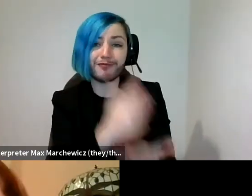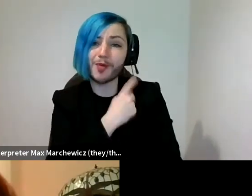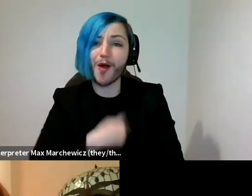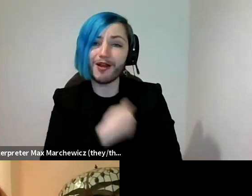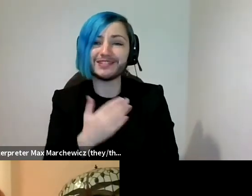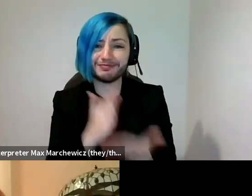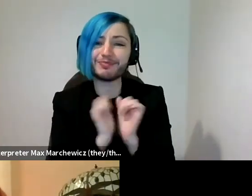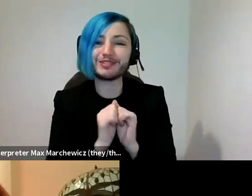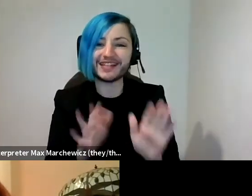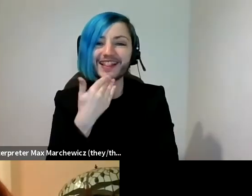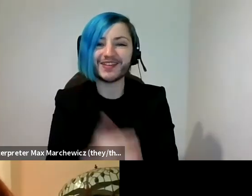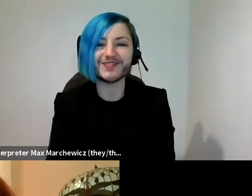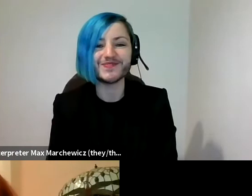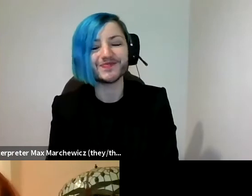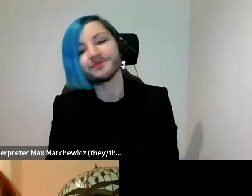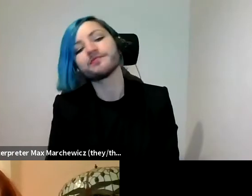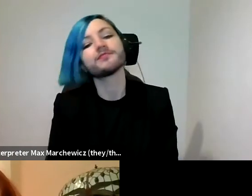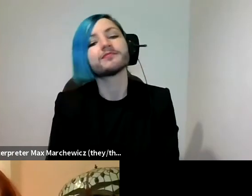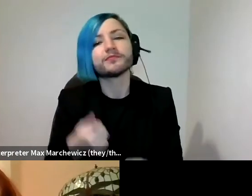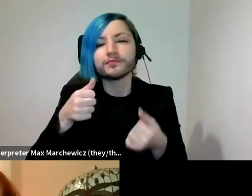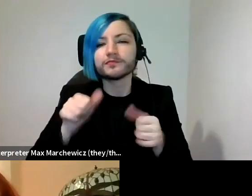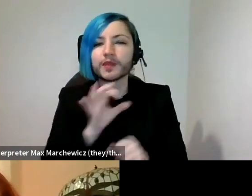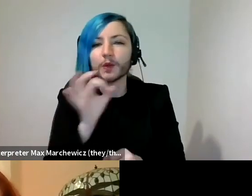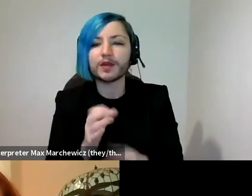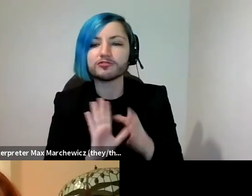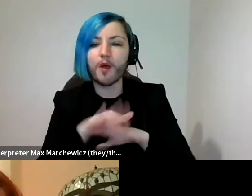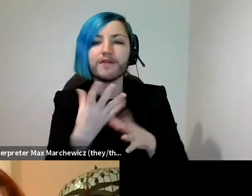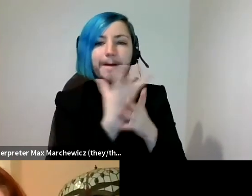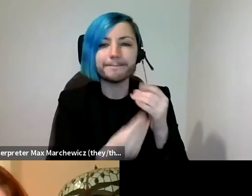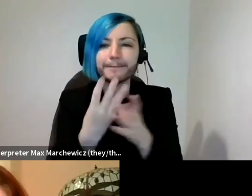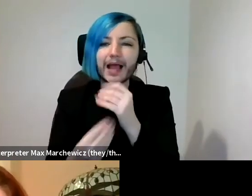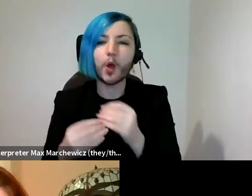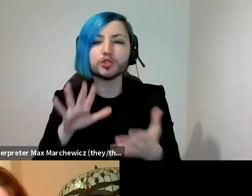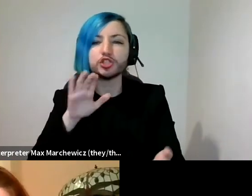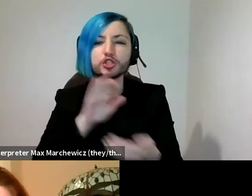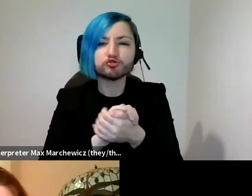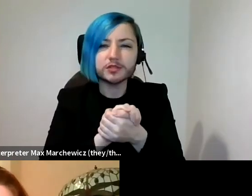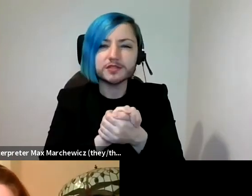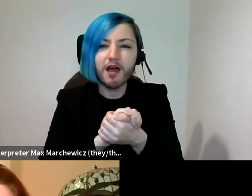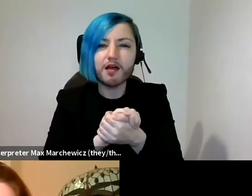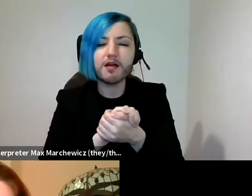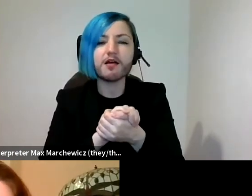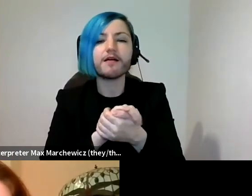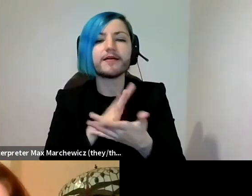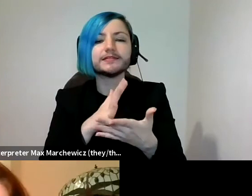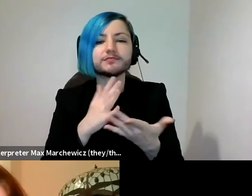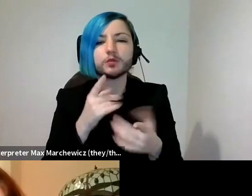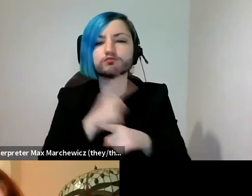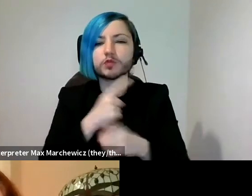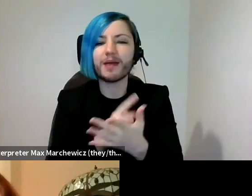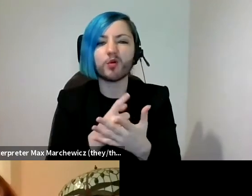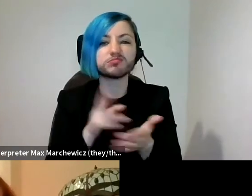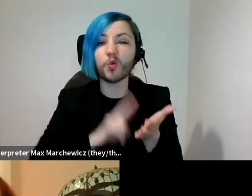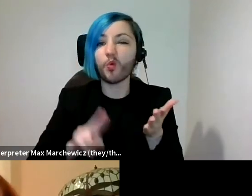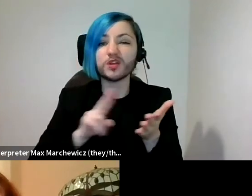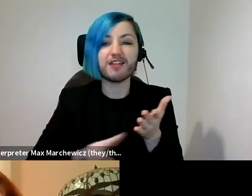much. I've got a question about black holes and neutron stars being talking about sort of ordinary matter.